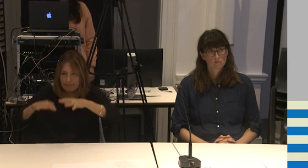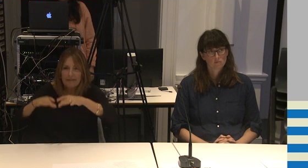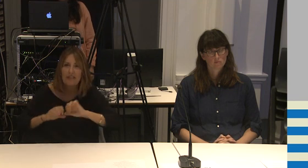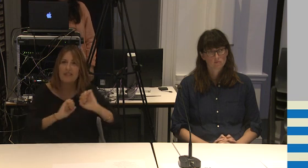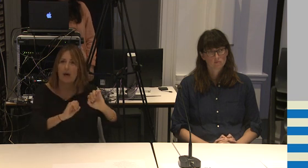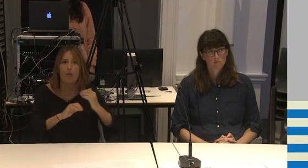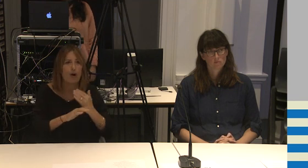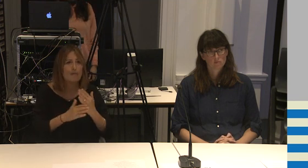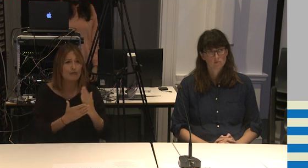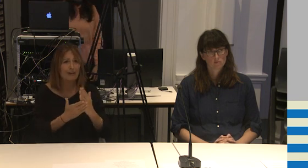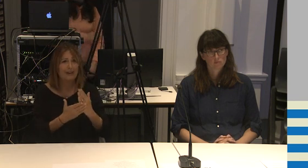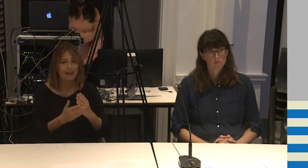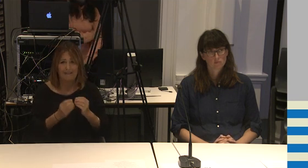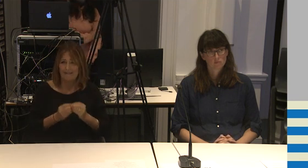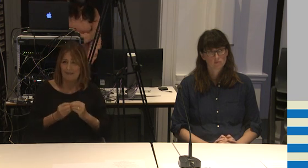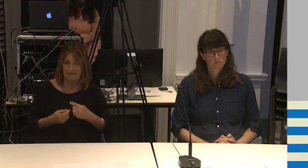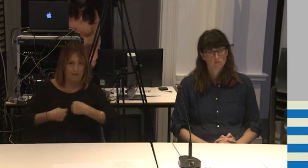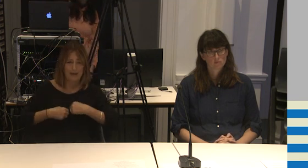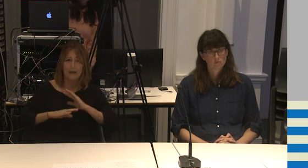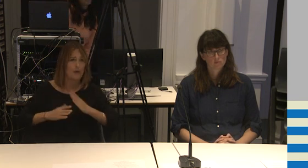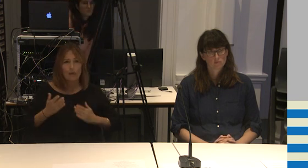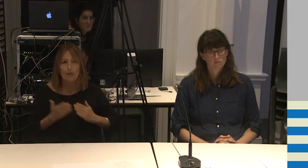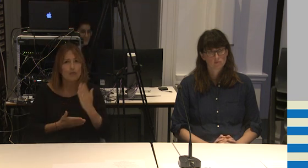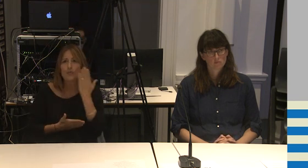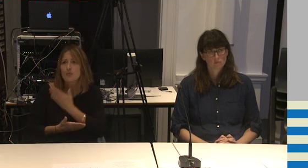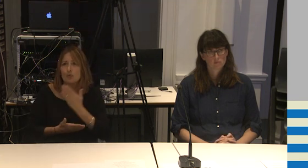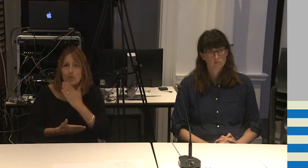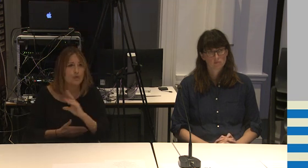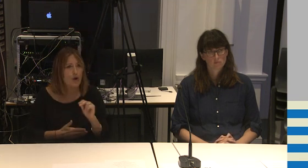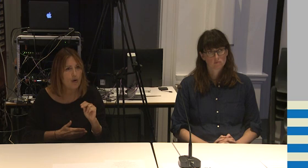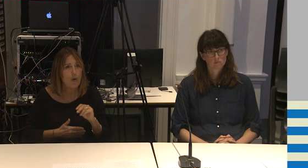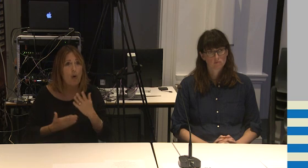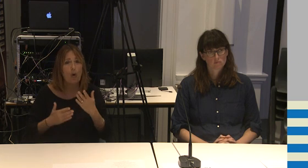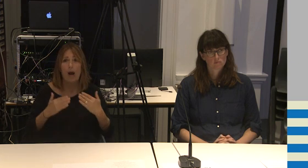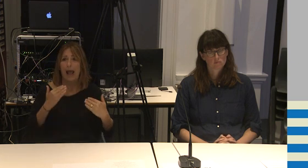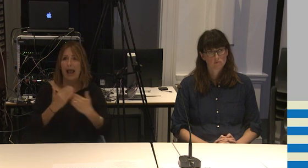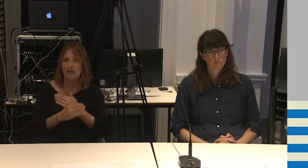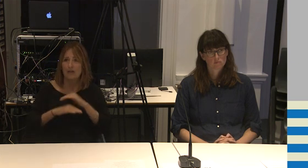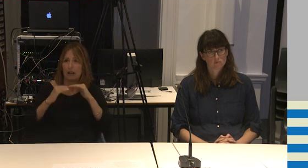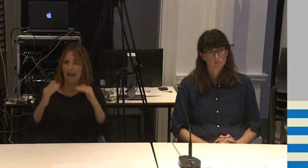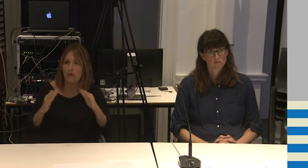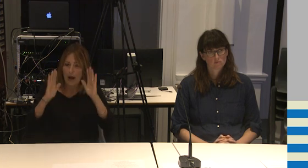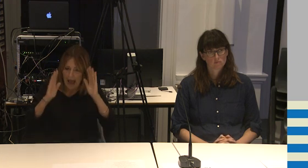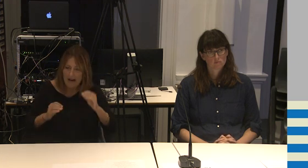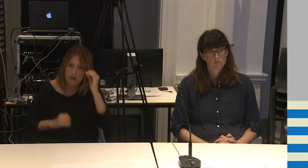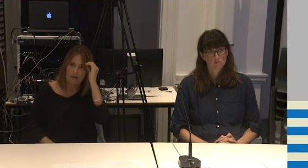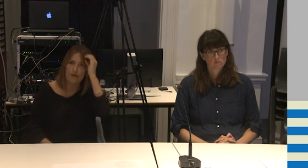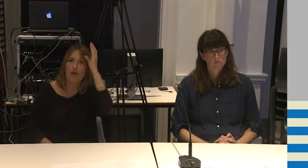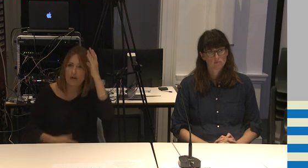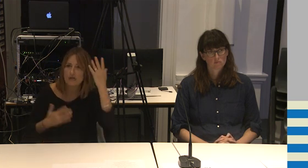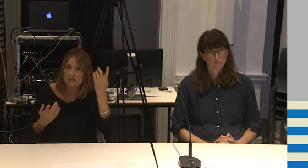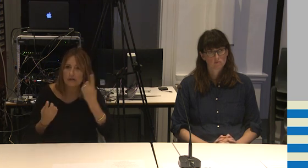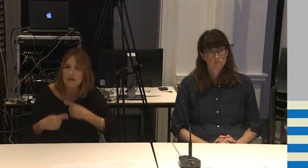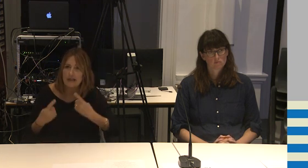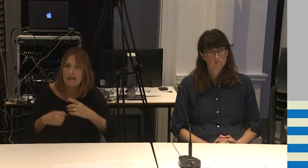just isn't viable for someone going through architecture school or someone who's entry level in the profession. Like we have to acknowledge that when you're a part